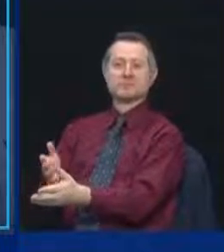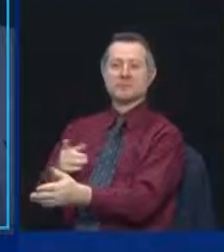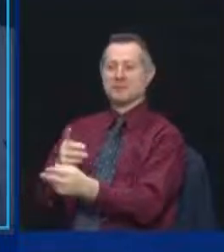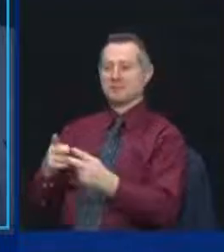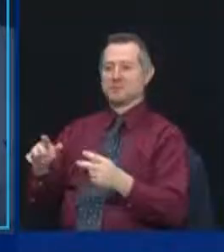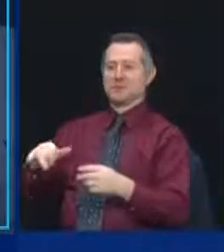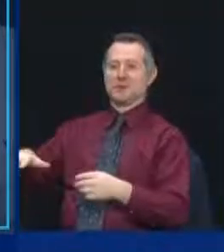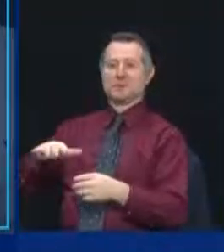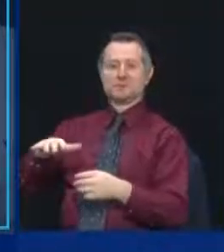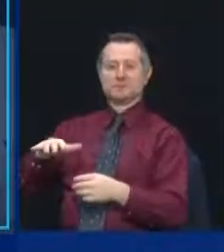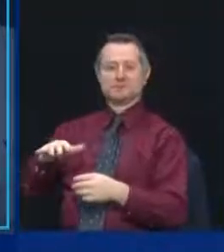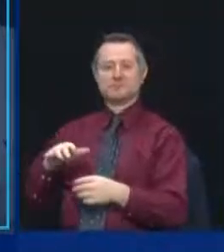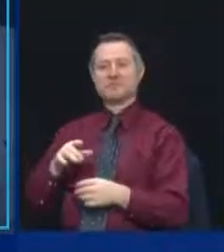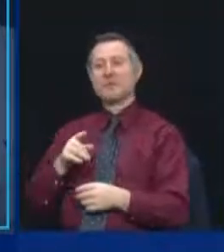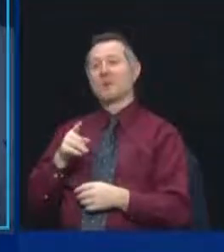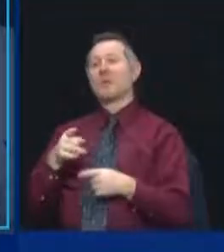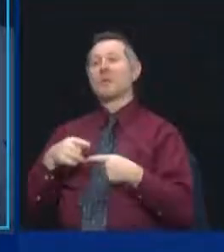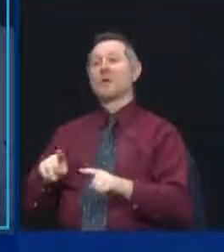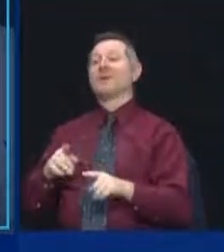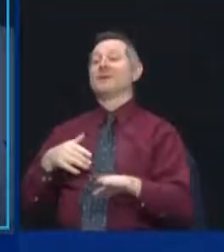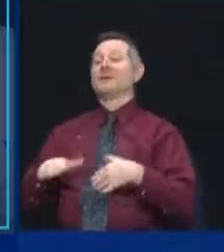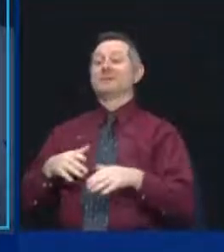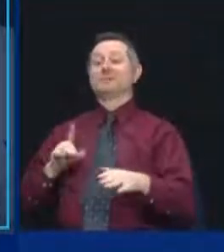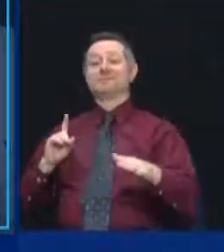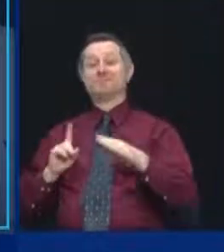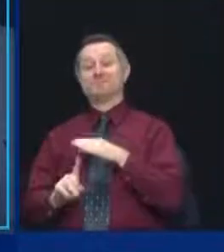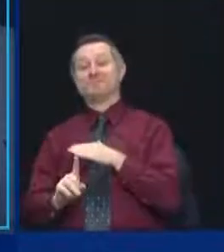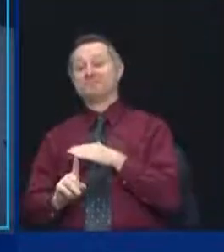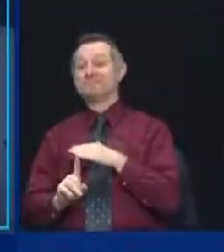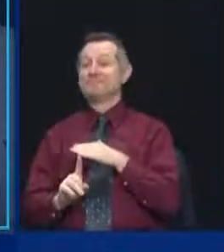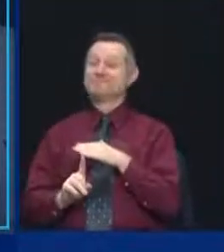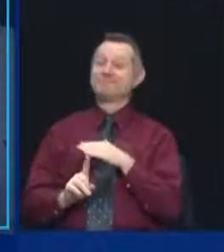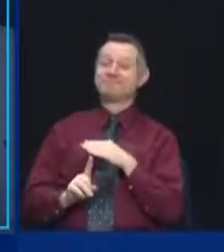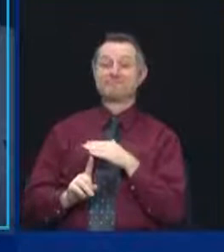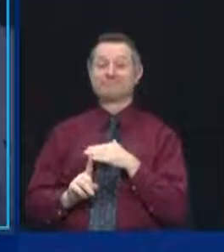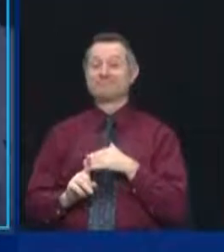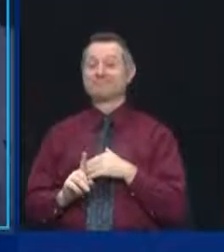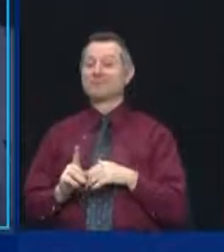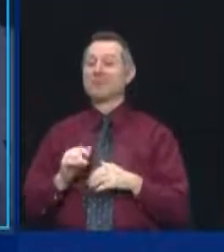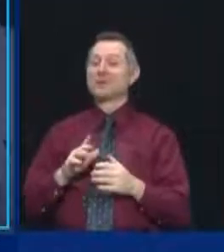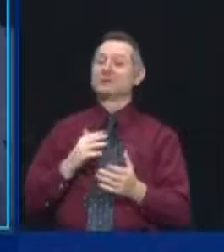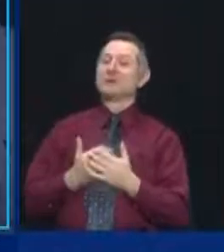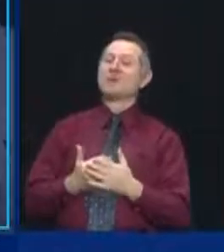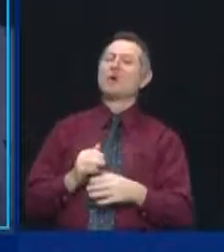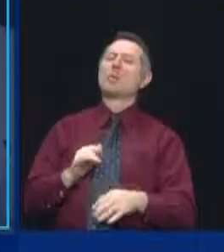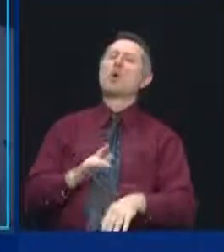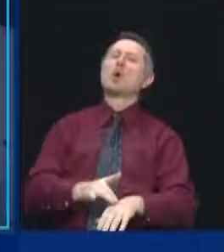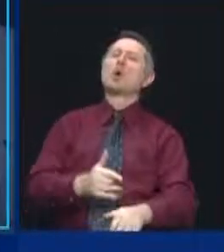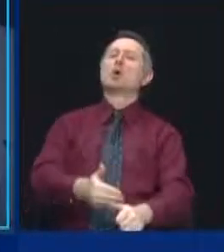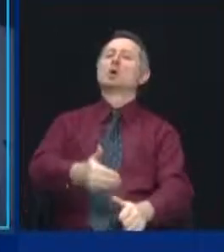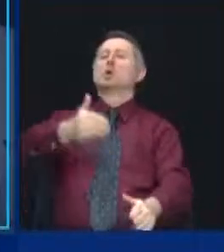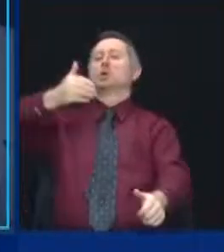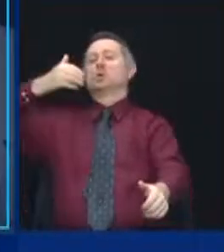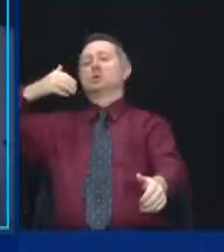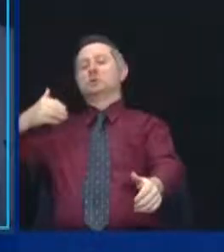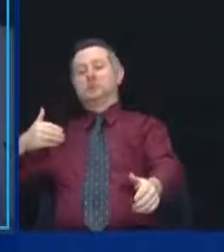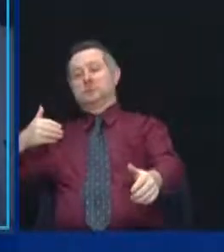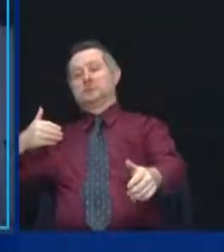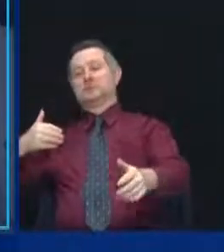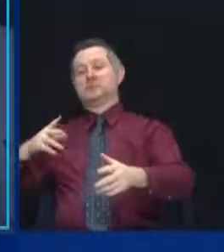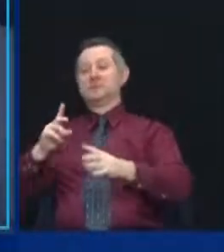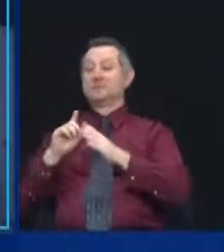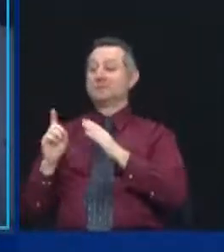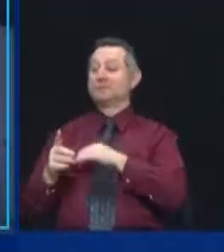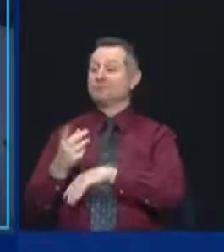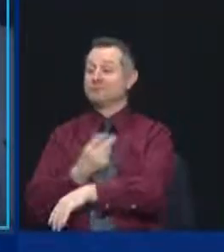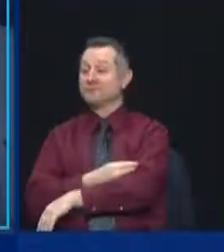facility as you're going in. Come a little bit early and get your vaccine at